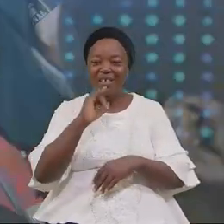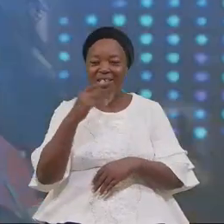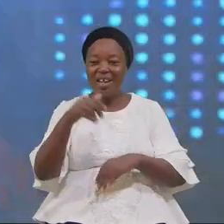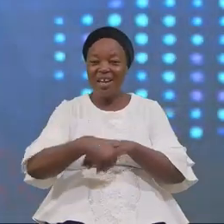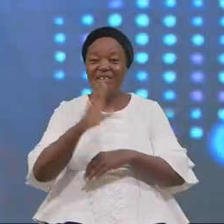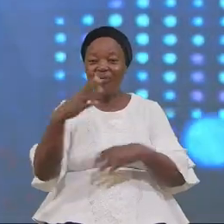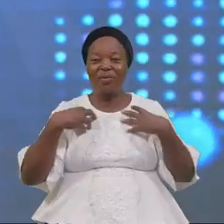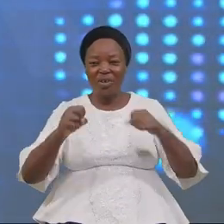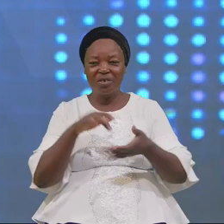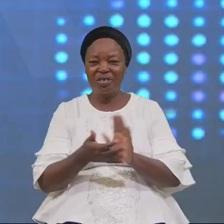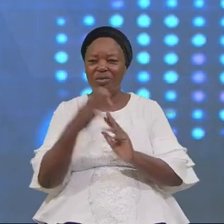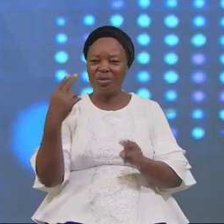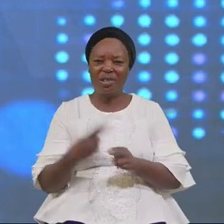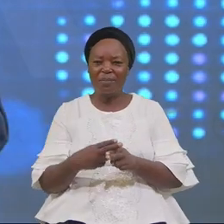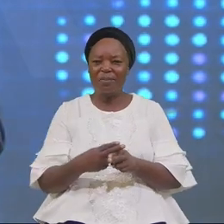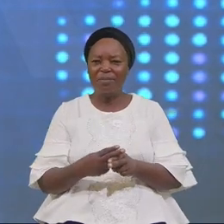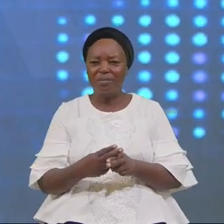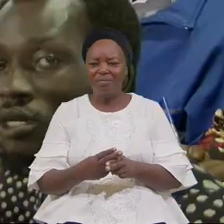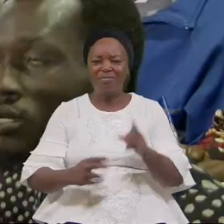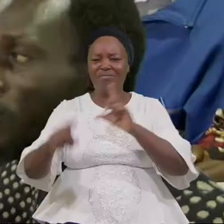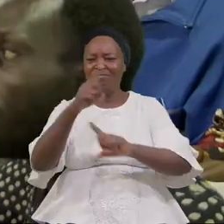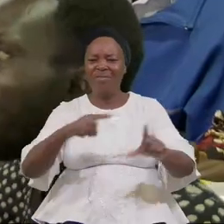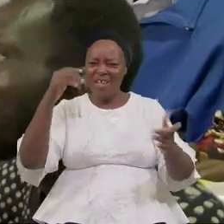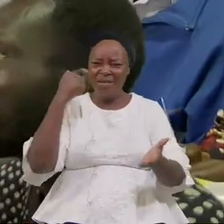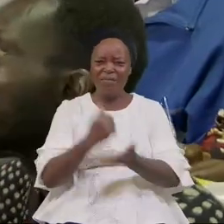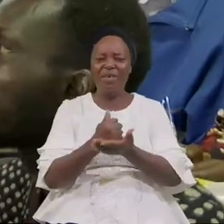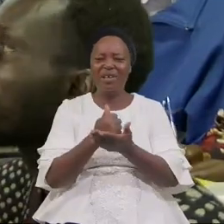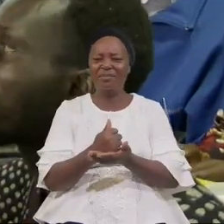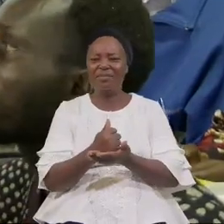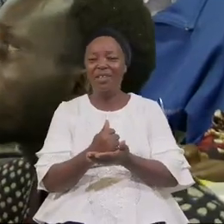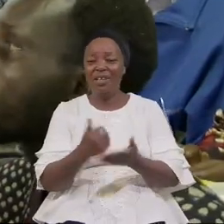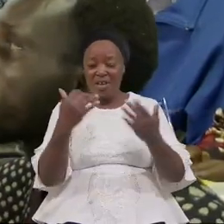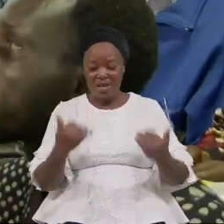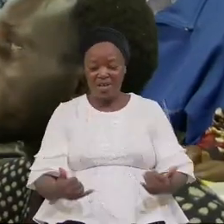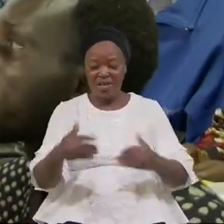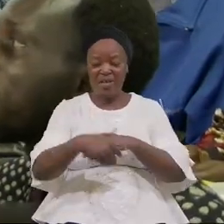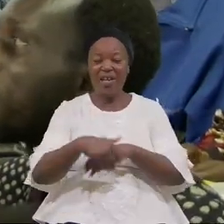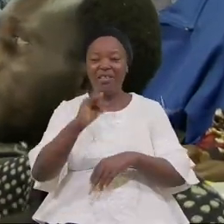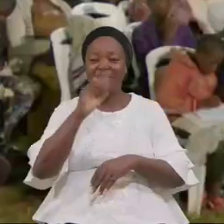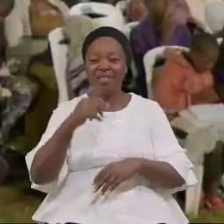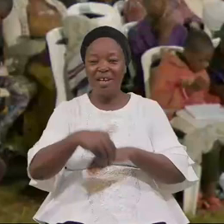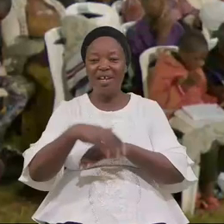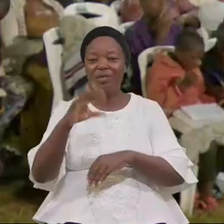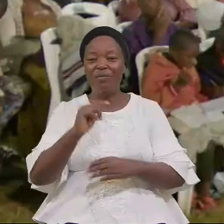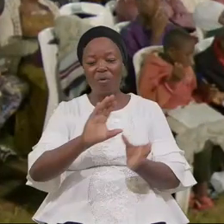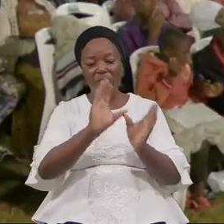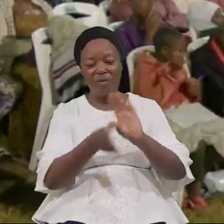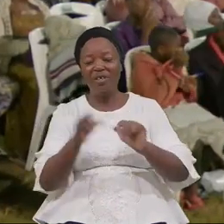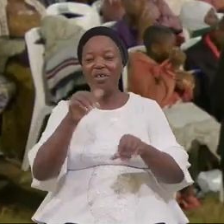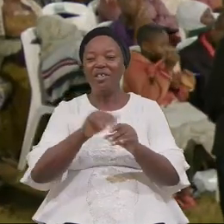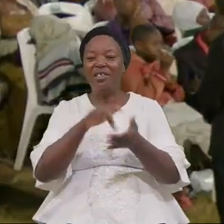cure. Give me a good amen. Tonight is the night of your conversion. Give me a